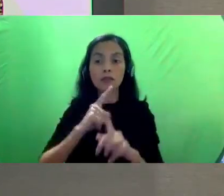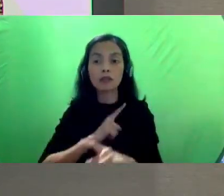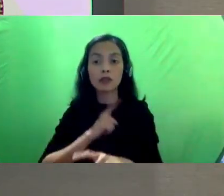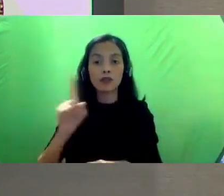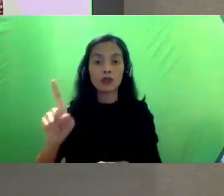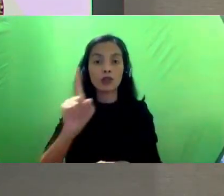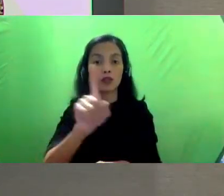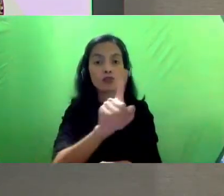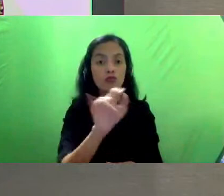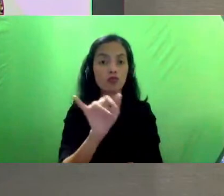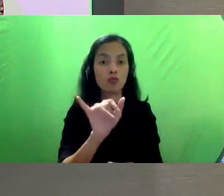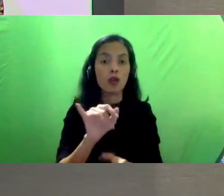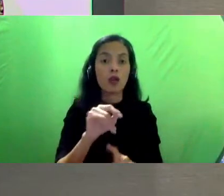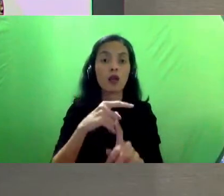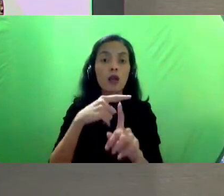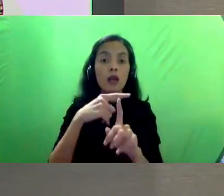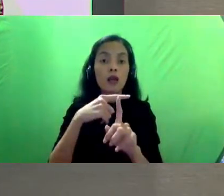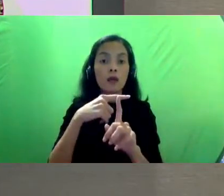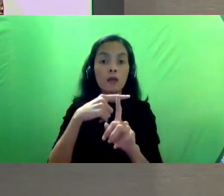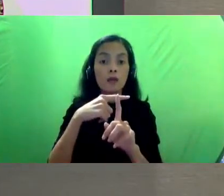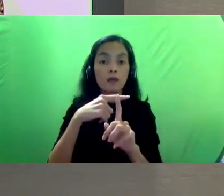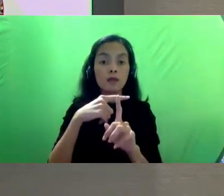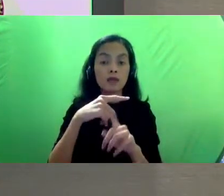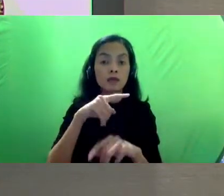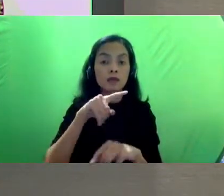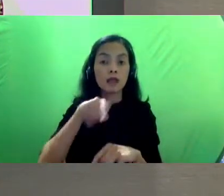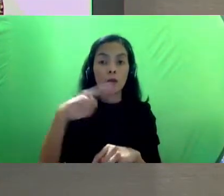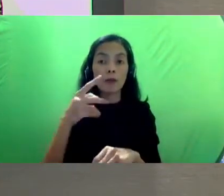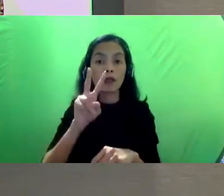up until 2020, because in